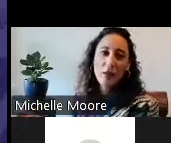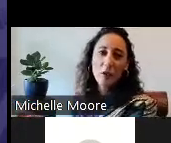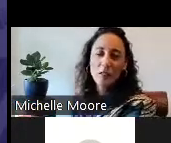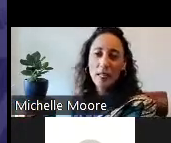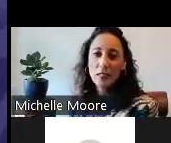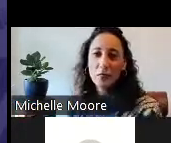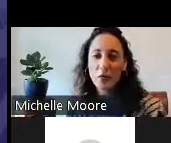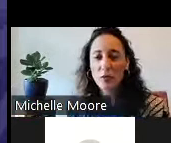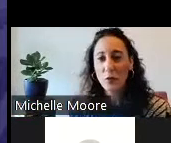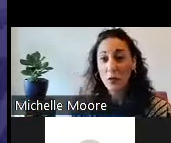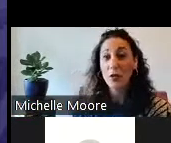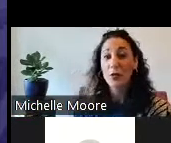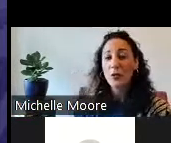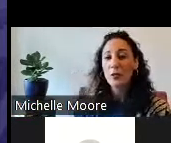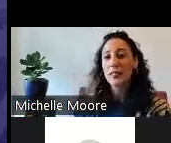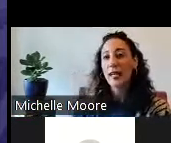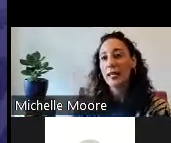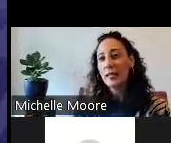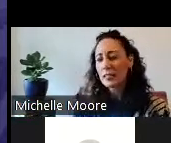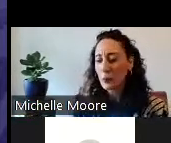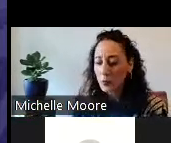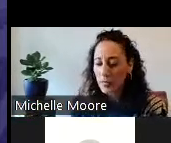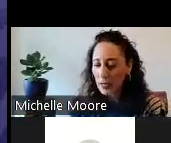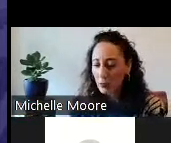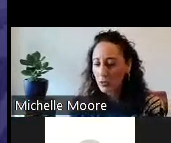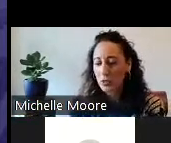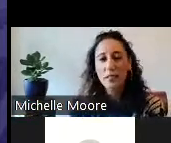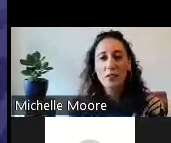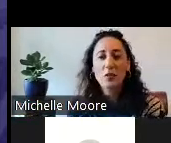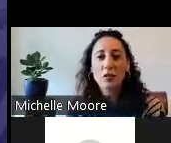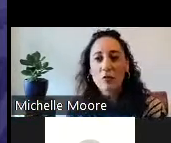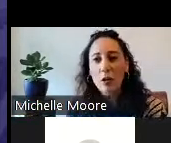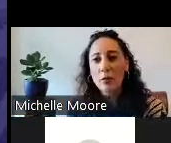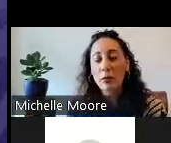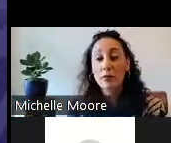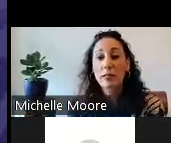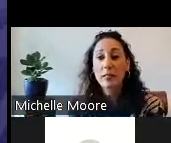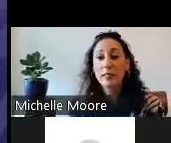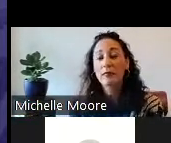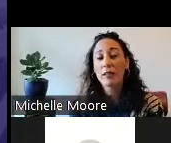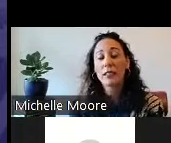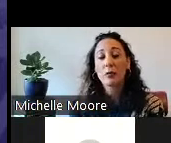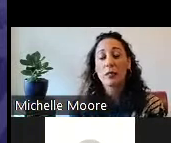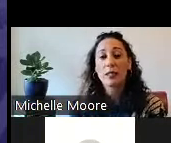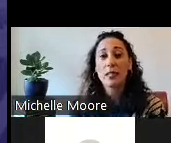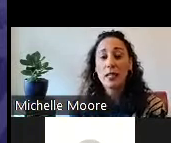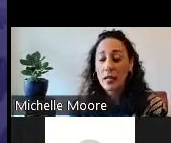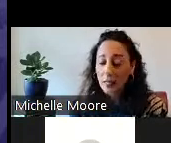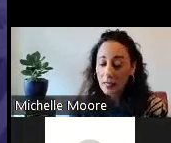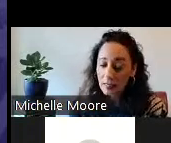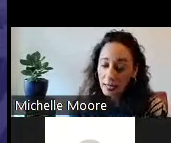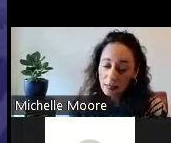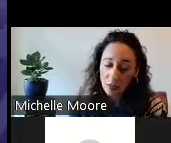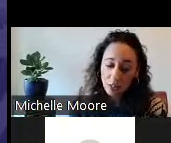bit of the context for those of you that are new today, Sporting Equals continues to grow as one of the leading race equality